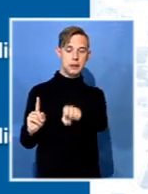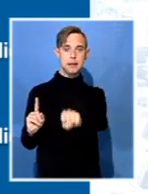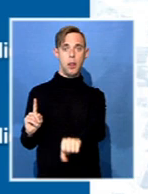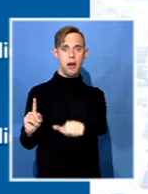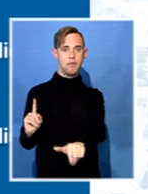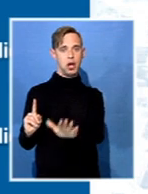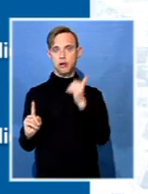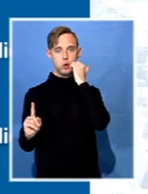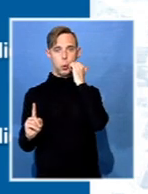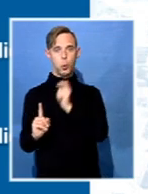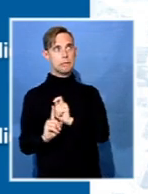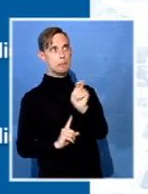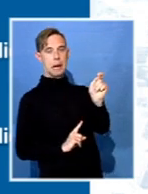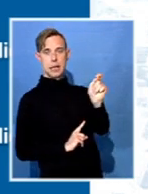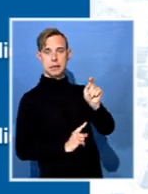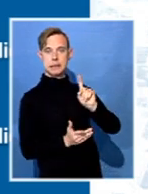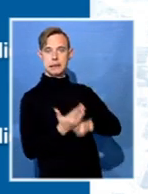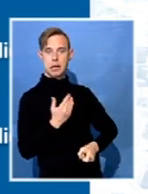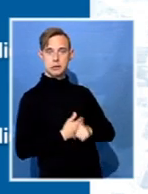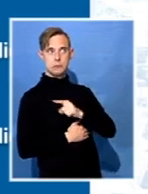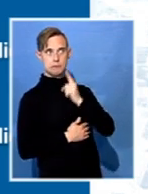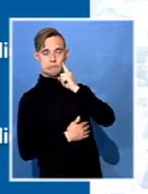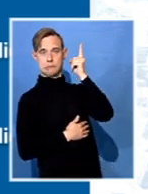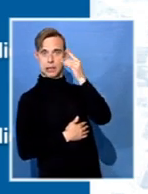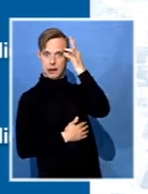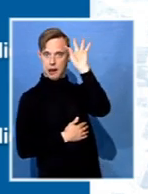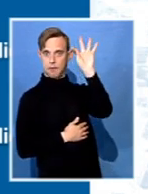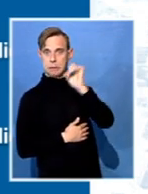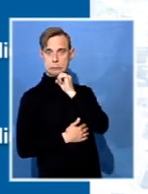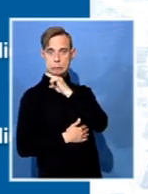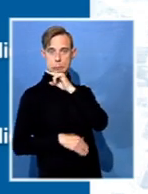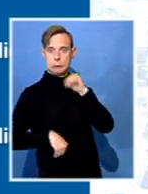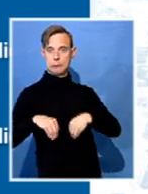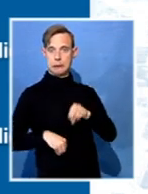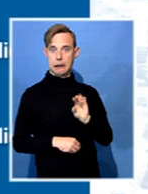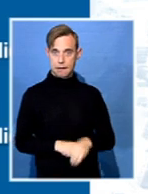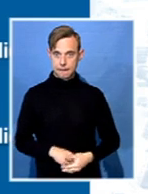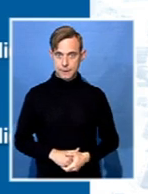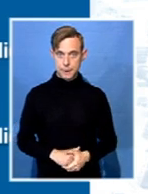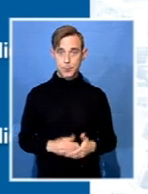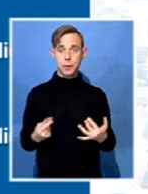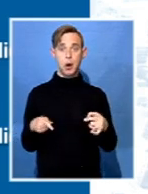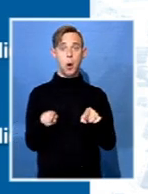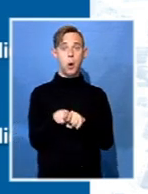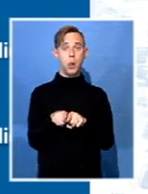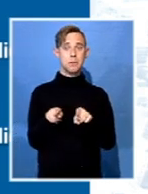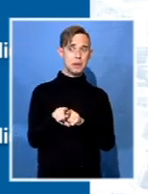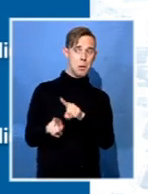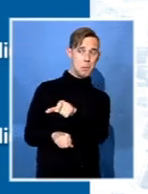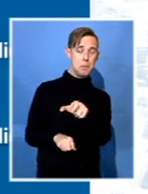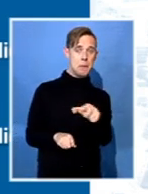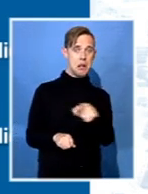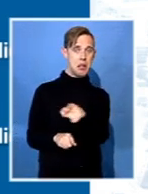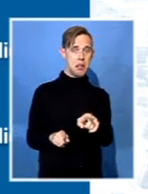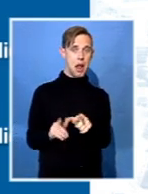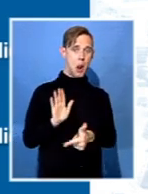about corruption. He said while most taxpayers remain responsible, there was a slippage in compliance. The next